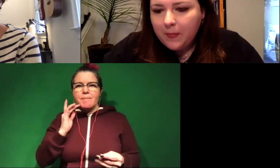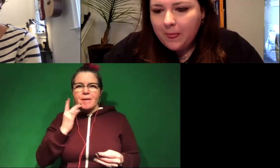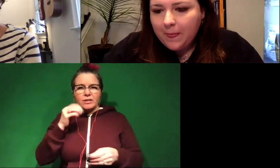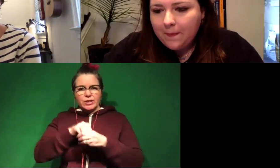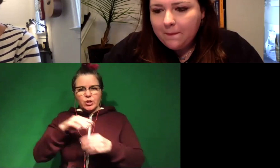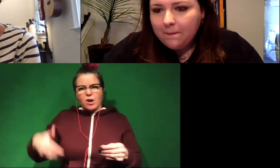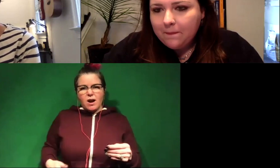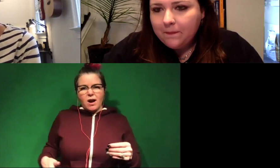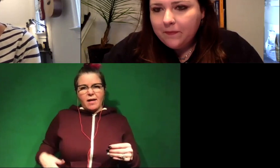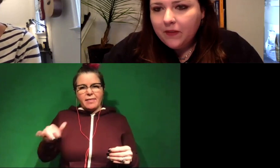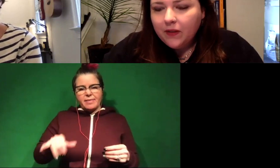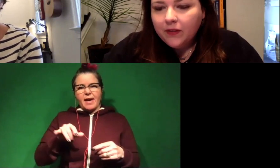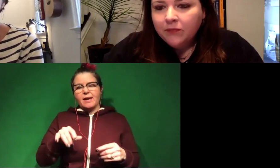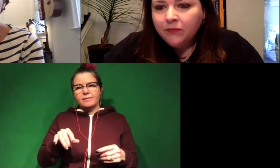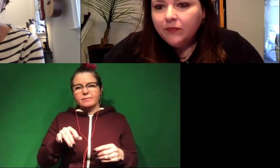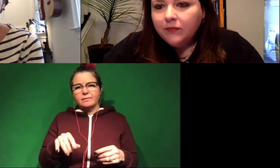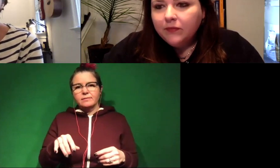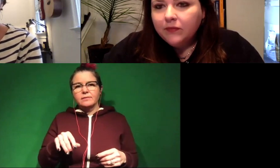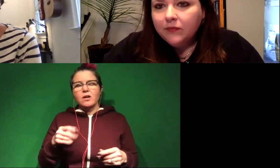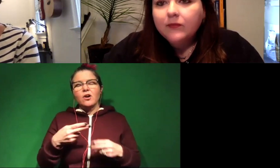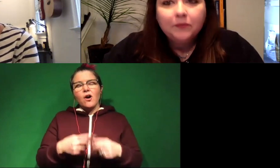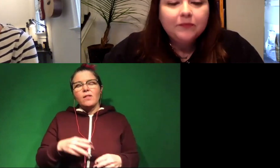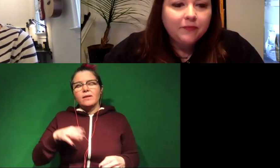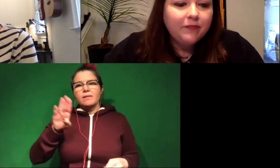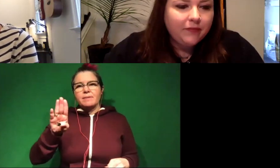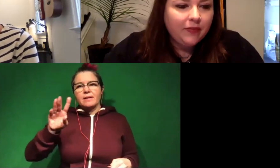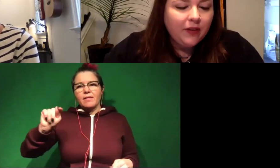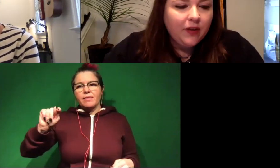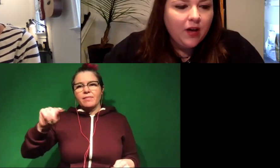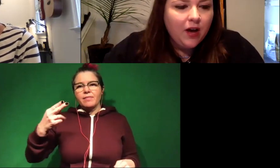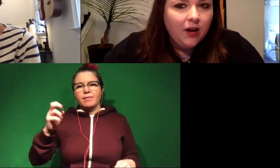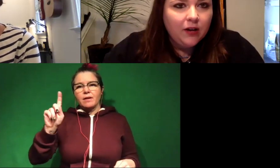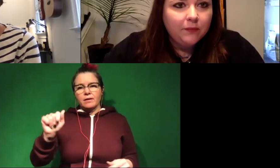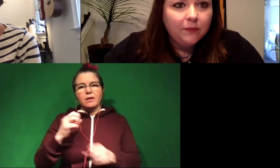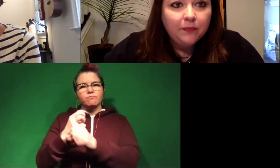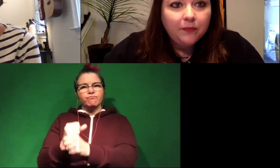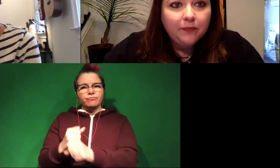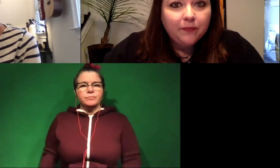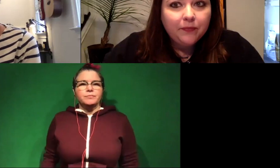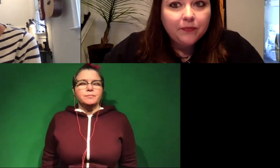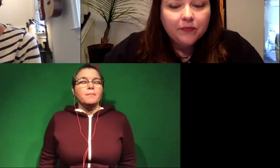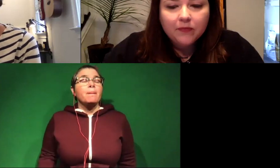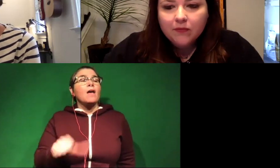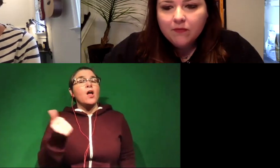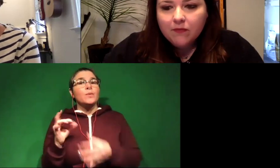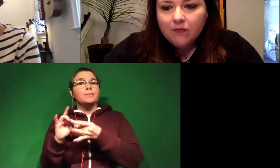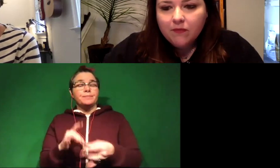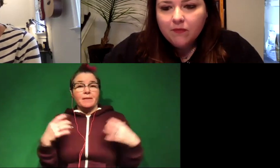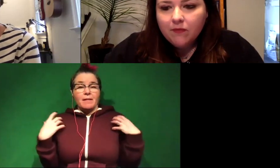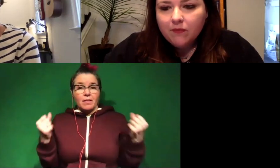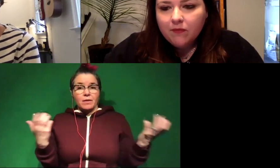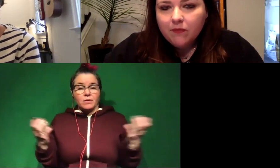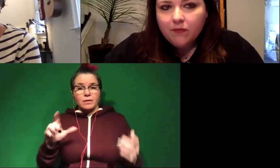this Bacteroides strain. And we just call it B theta for short. The other one that people associate with health